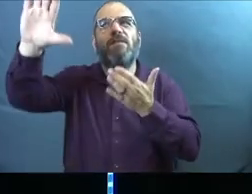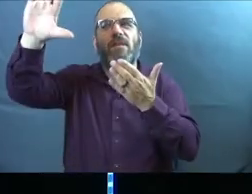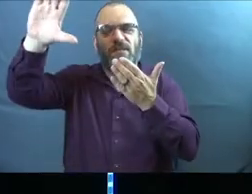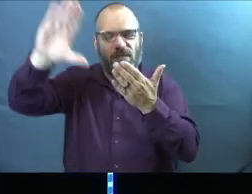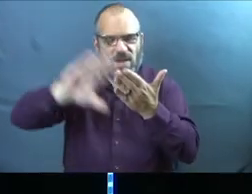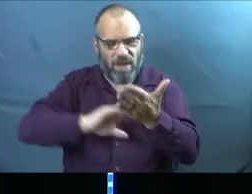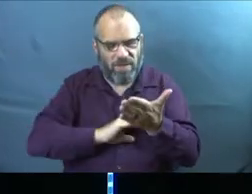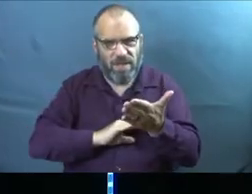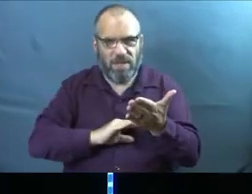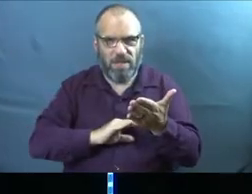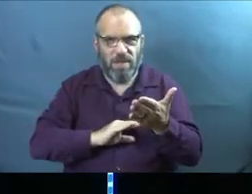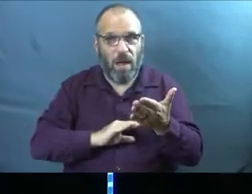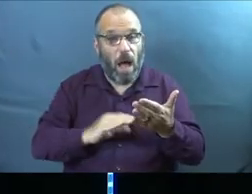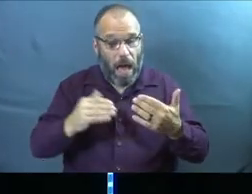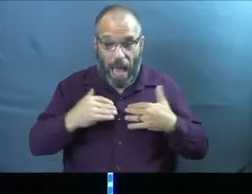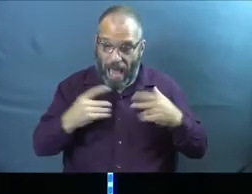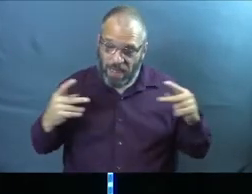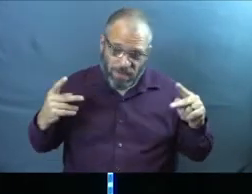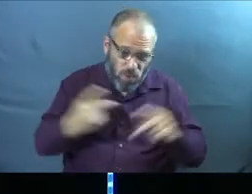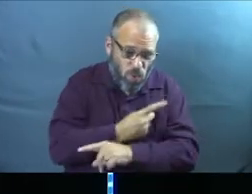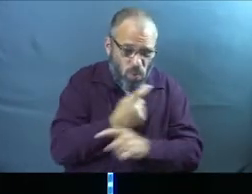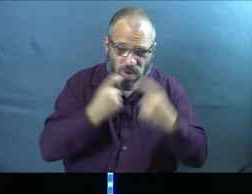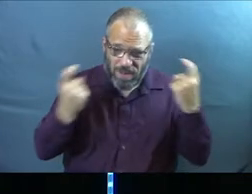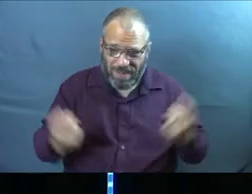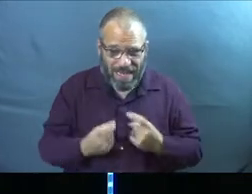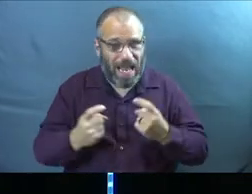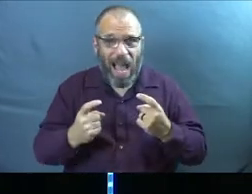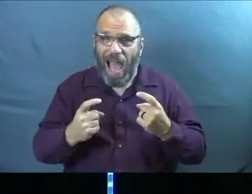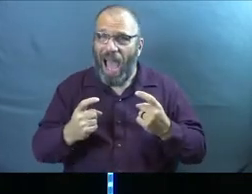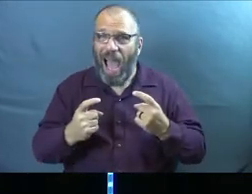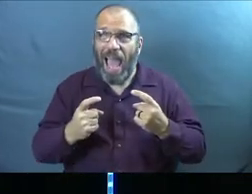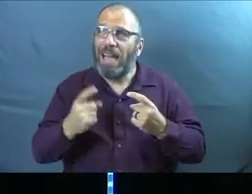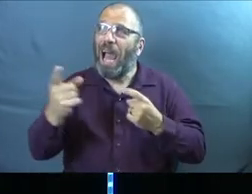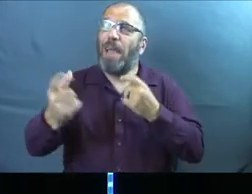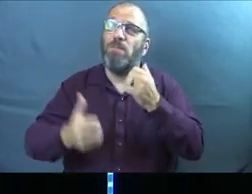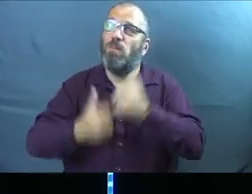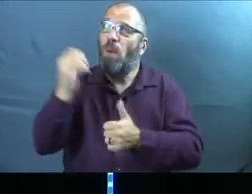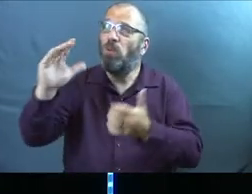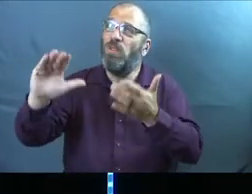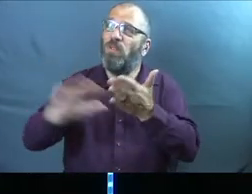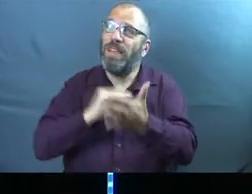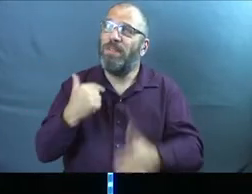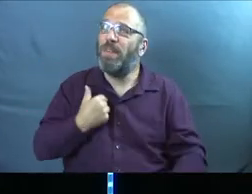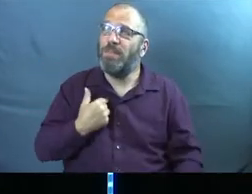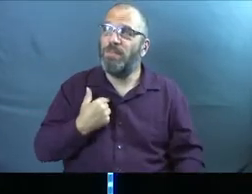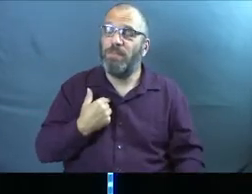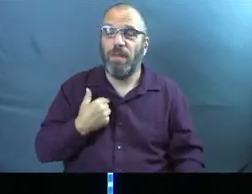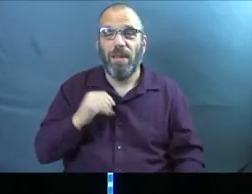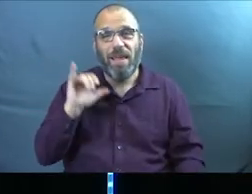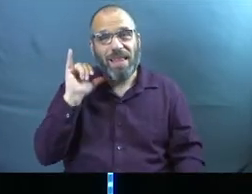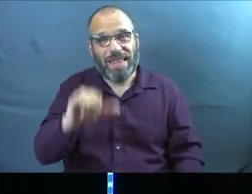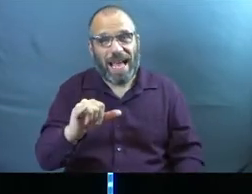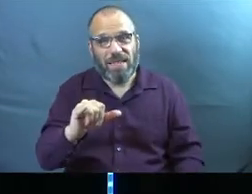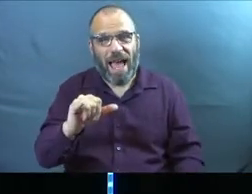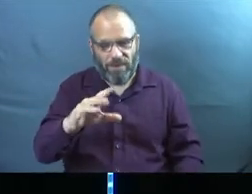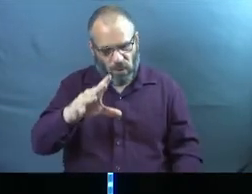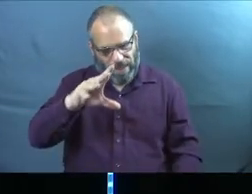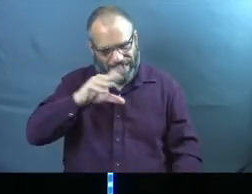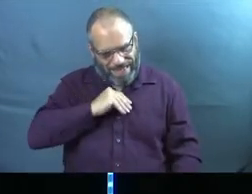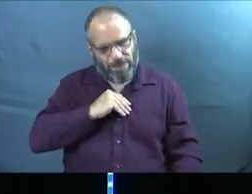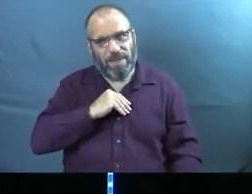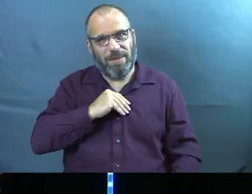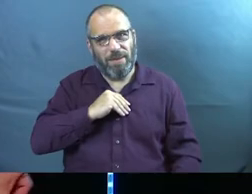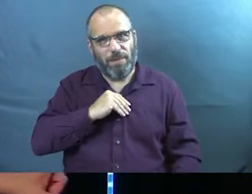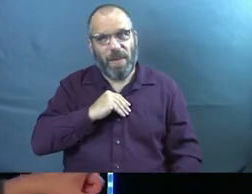forgiveness. I might have been the worst sinner. That means I'm the most forgiven. And that's how we have to take that